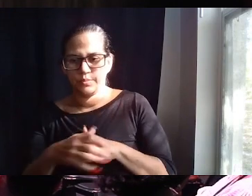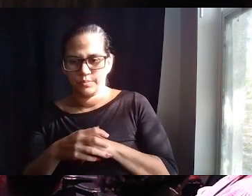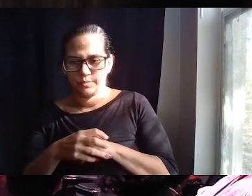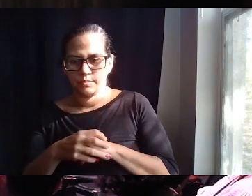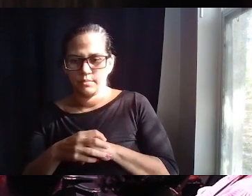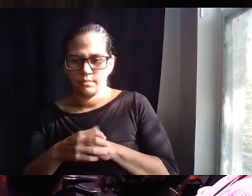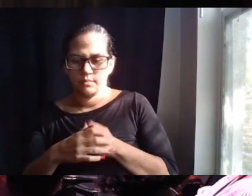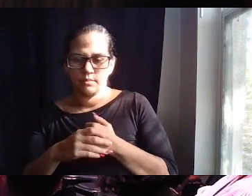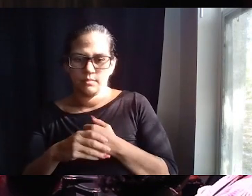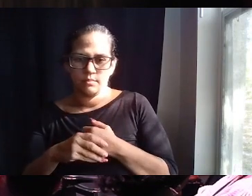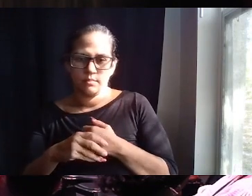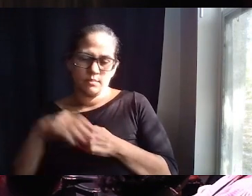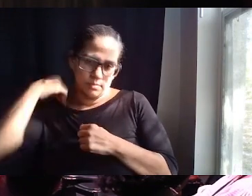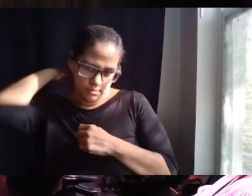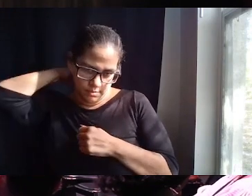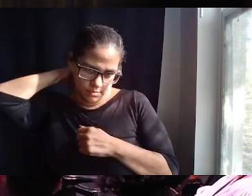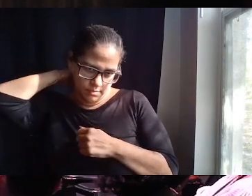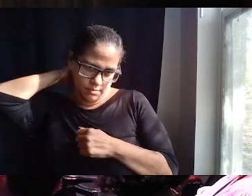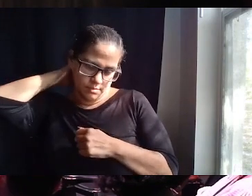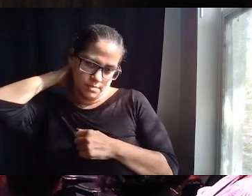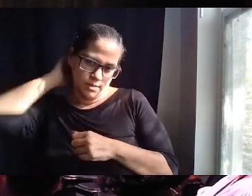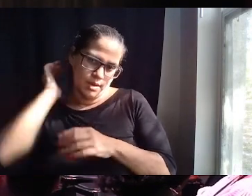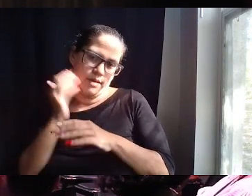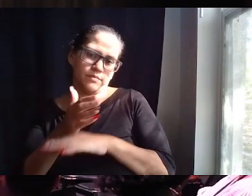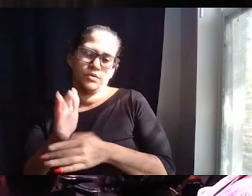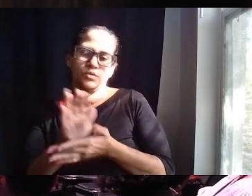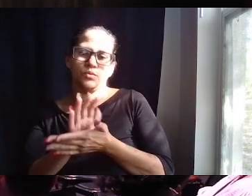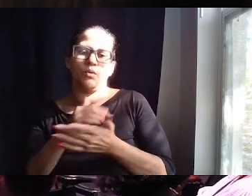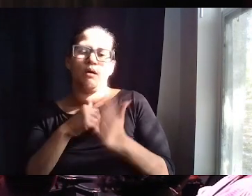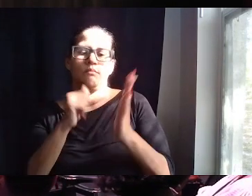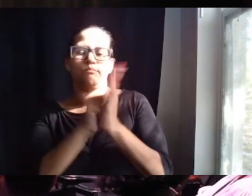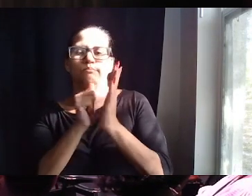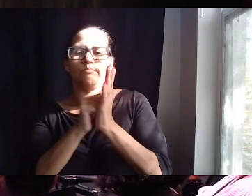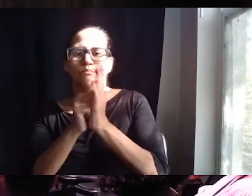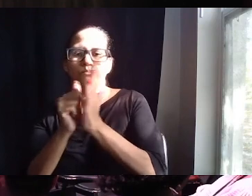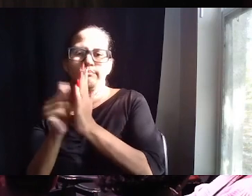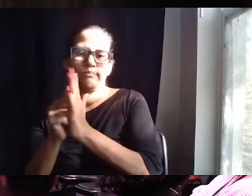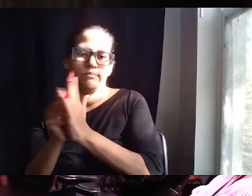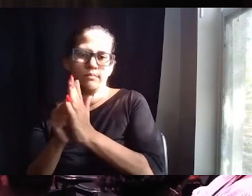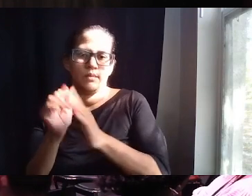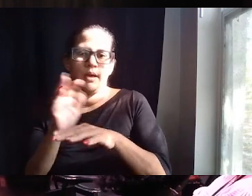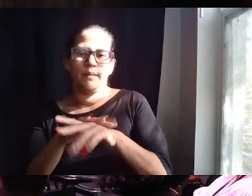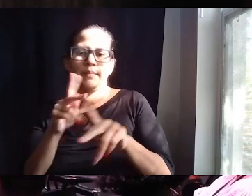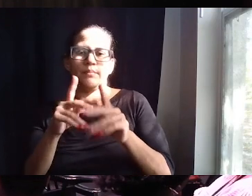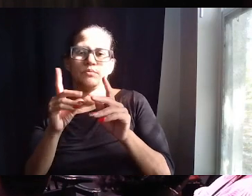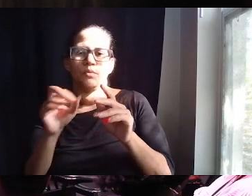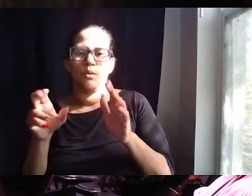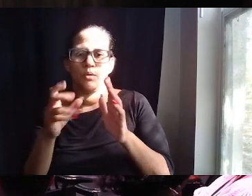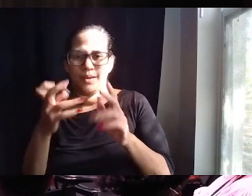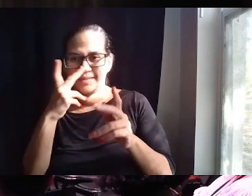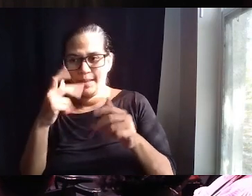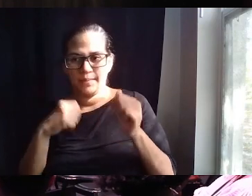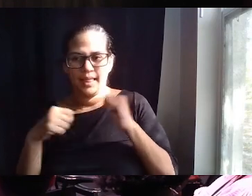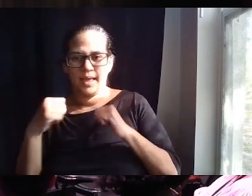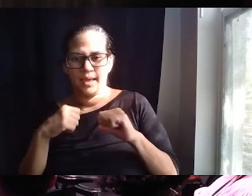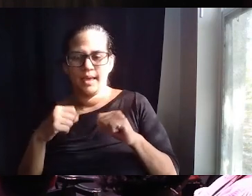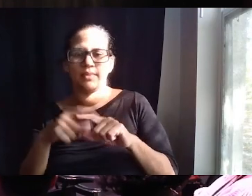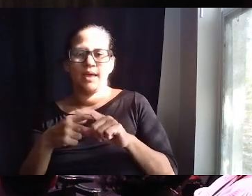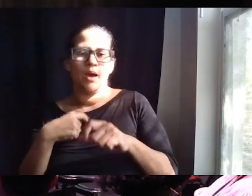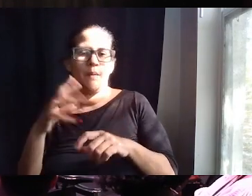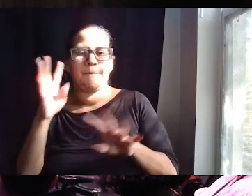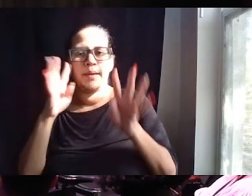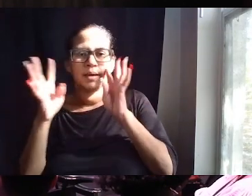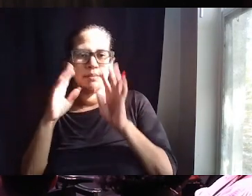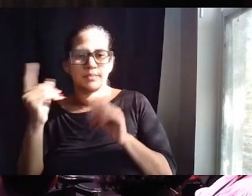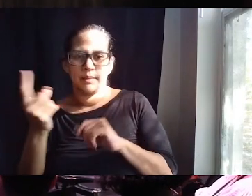After school, I used to go door to door in my neighborhood, knocking on doors saying, do you want to see a play? And then I would make up something, which was probably my